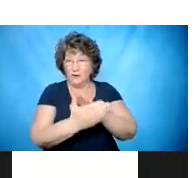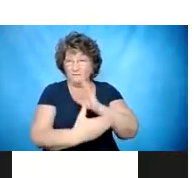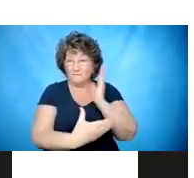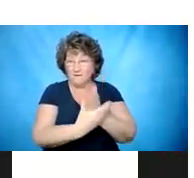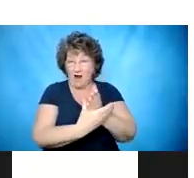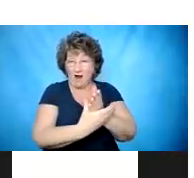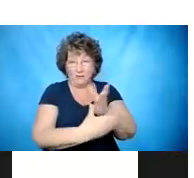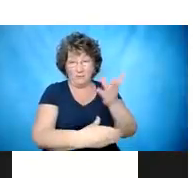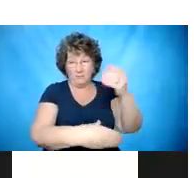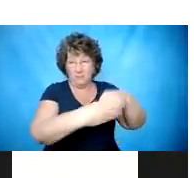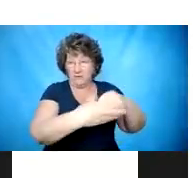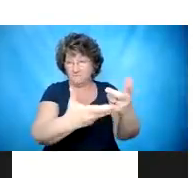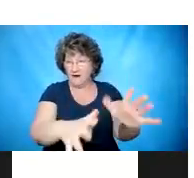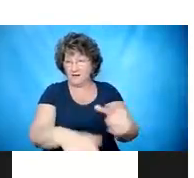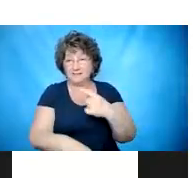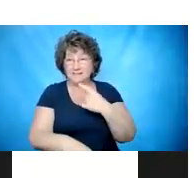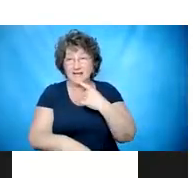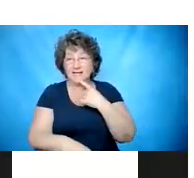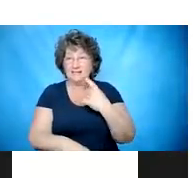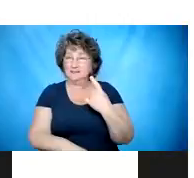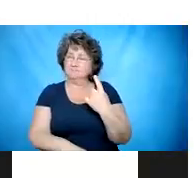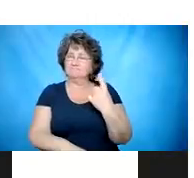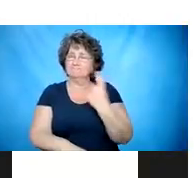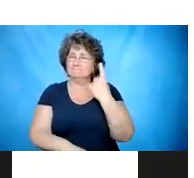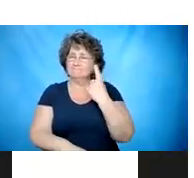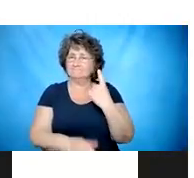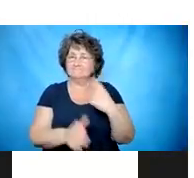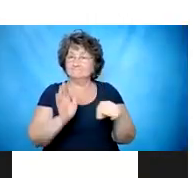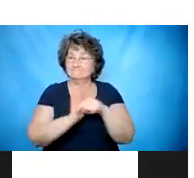saying somebody hasn't spoke